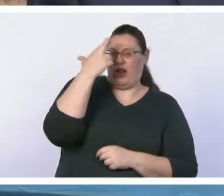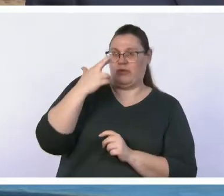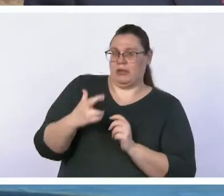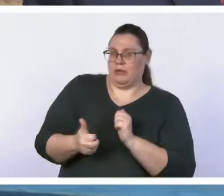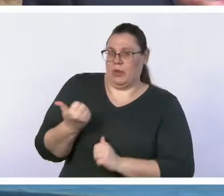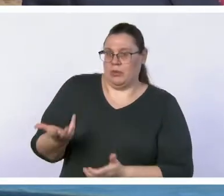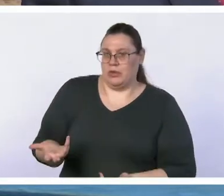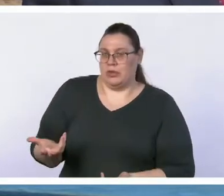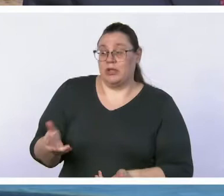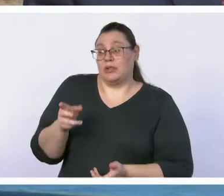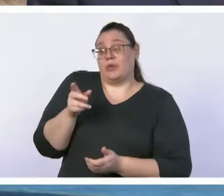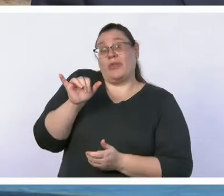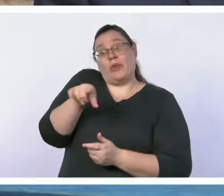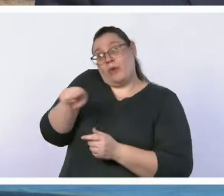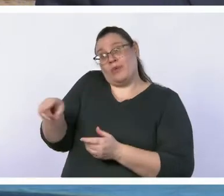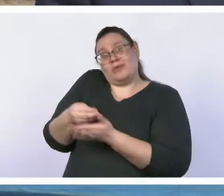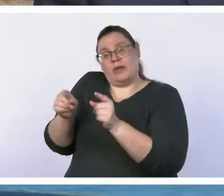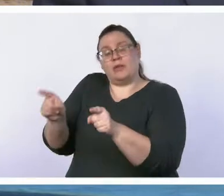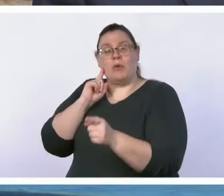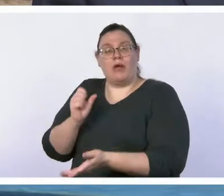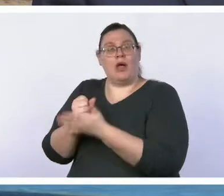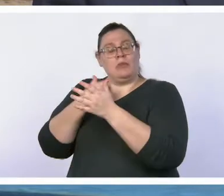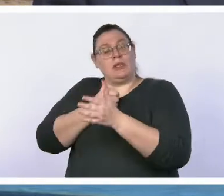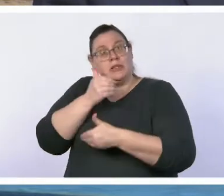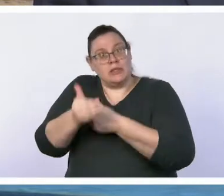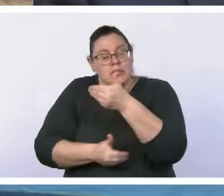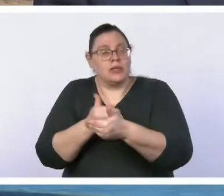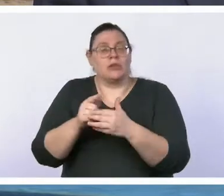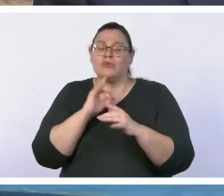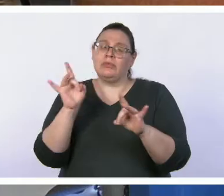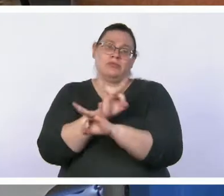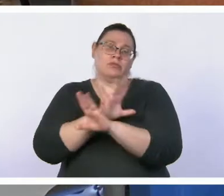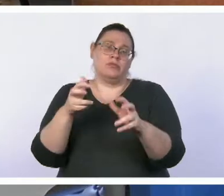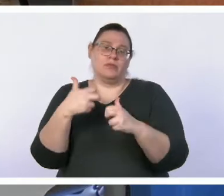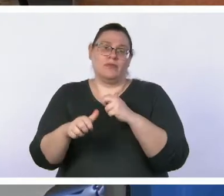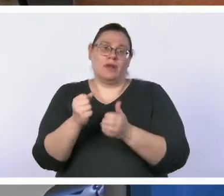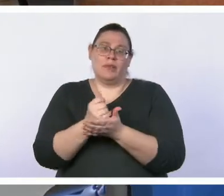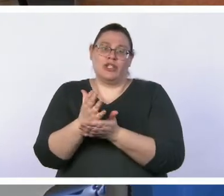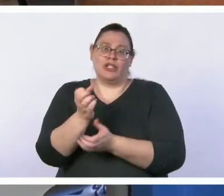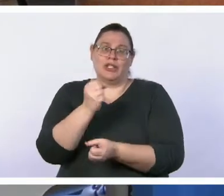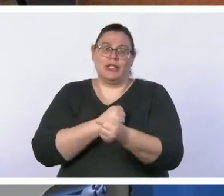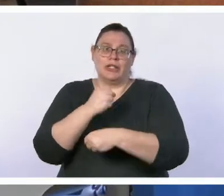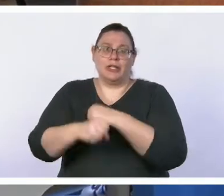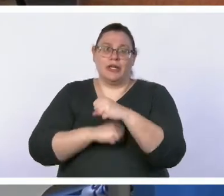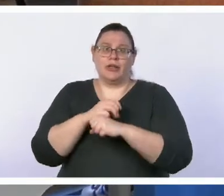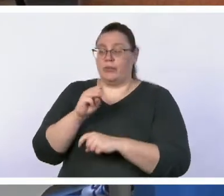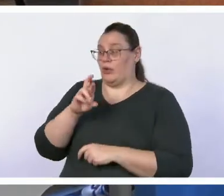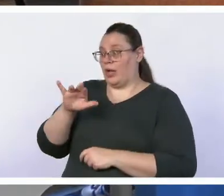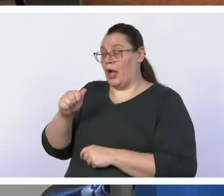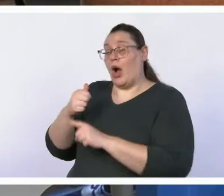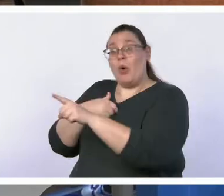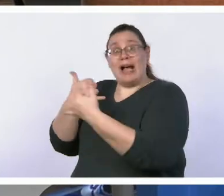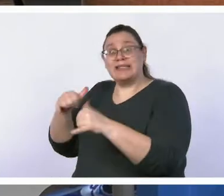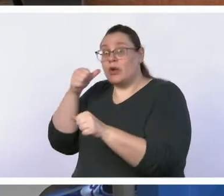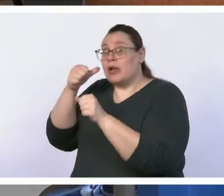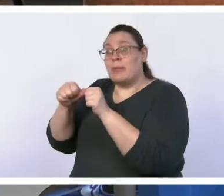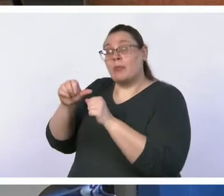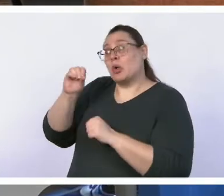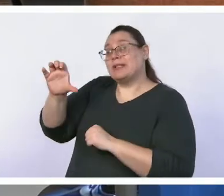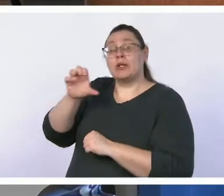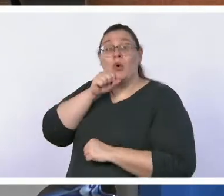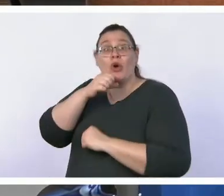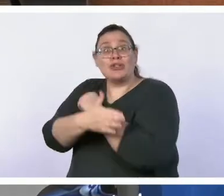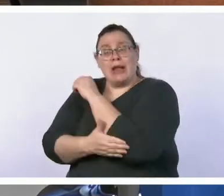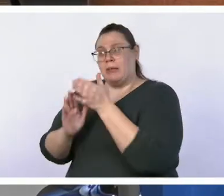help as we move forward into this very difficult budget year. I'm old enough to remember when OC went into bankruptcy, when Orange County went